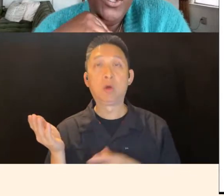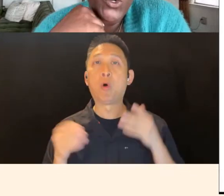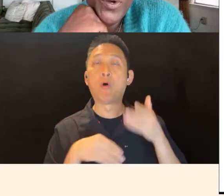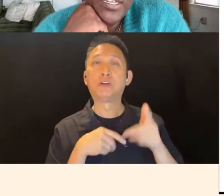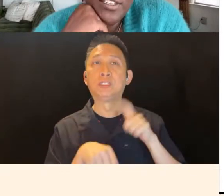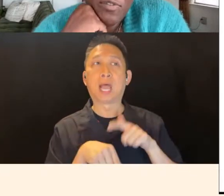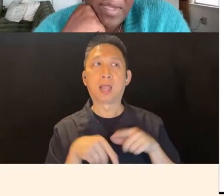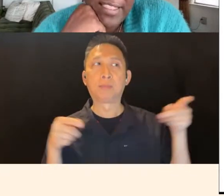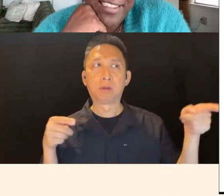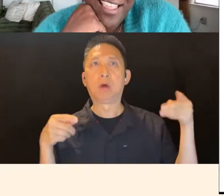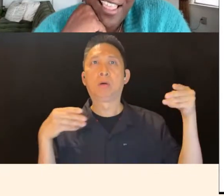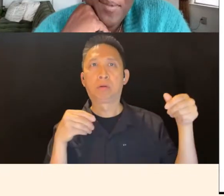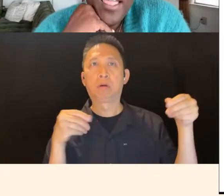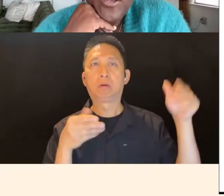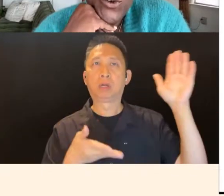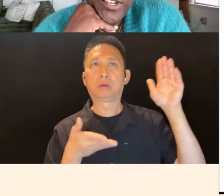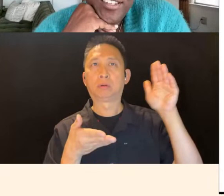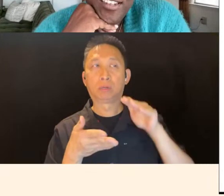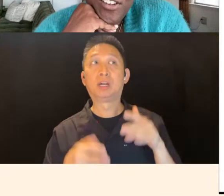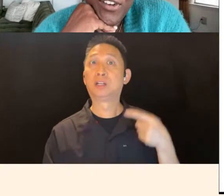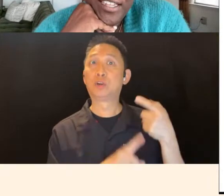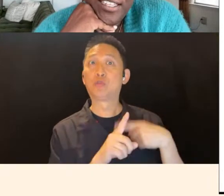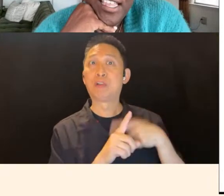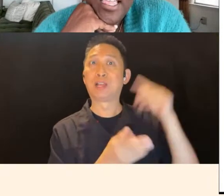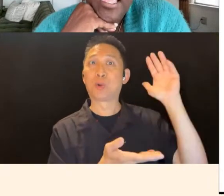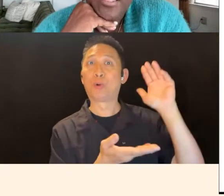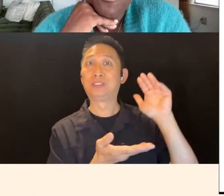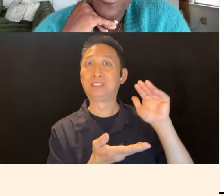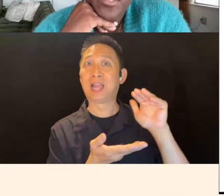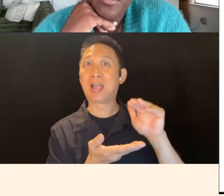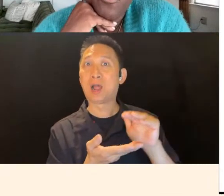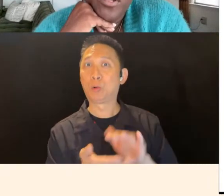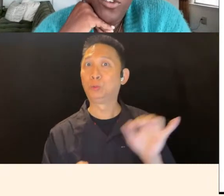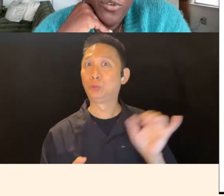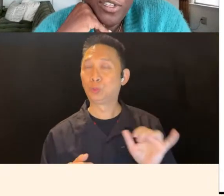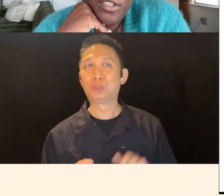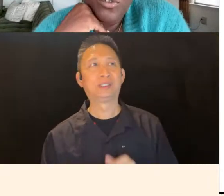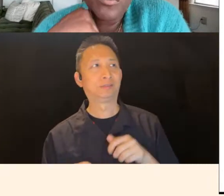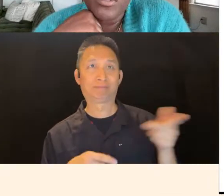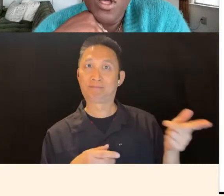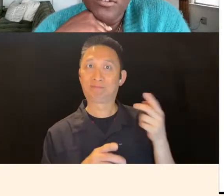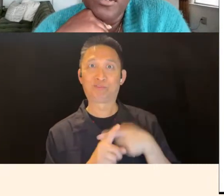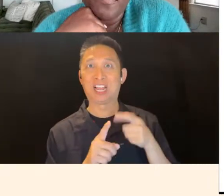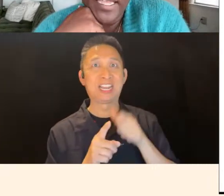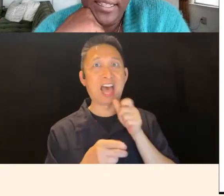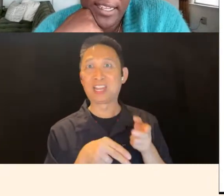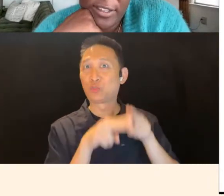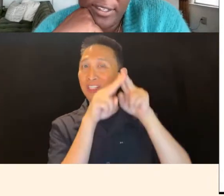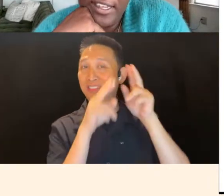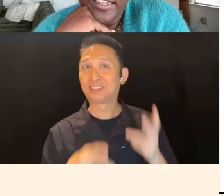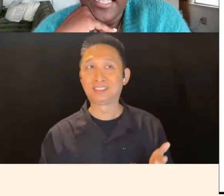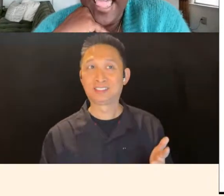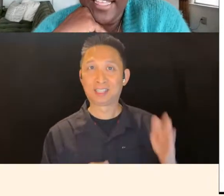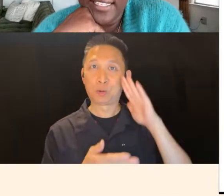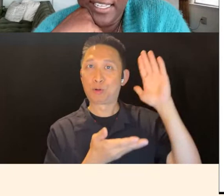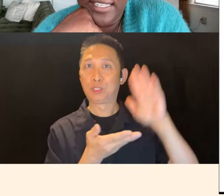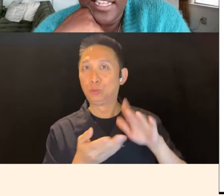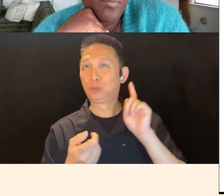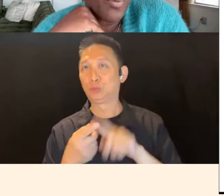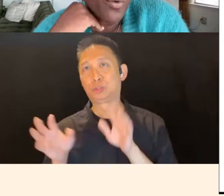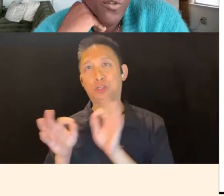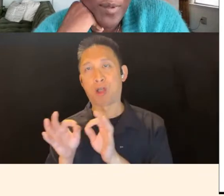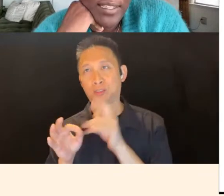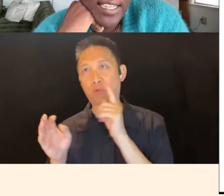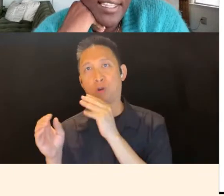together, your rent doesn't remain the same, and nor does it increase. It reduces to the cost of maintenance, taxes,